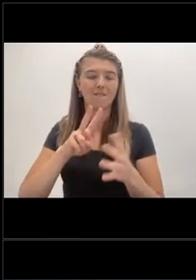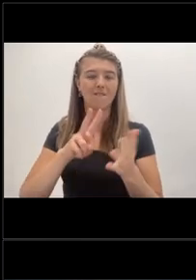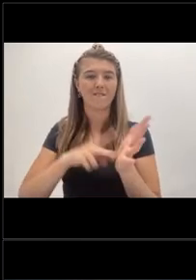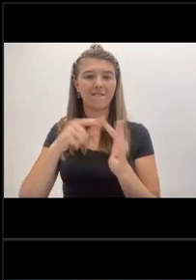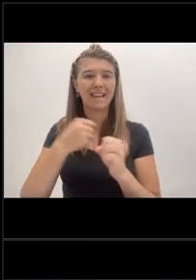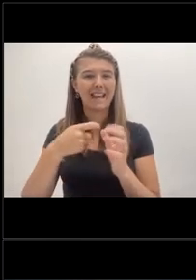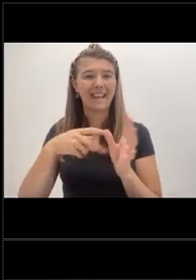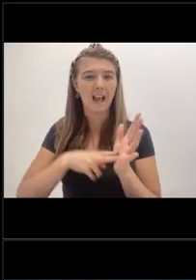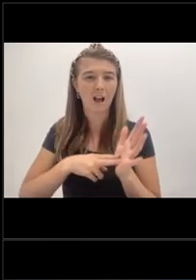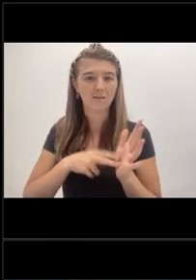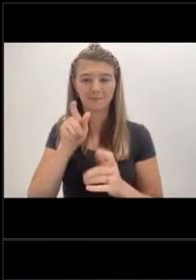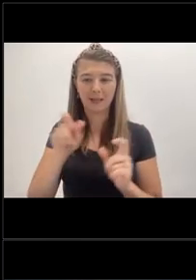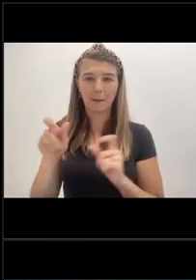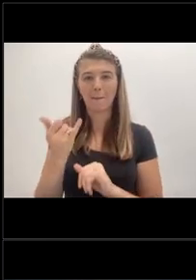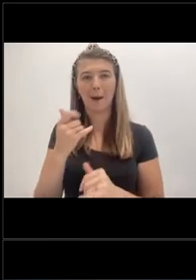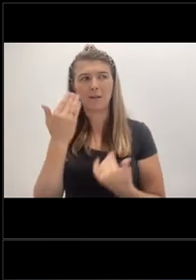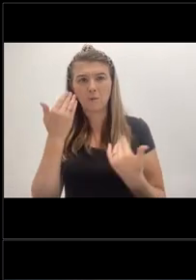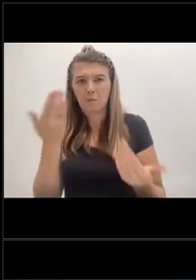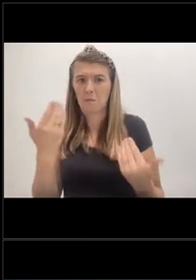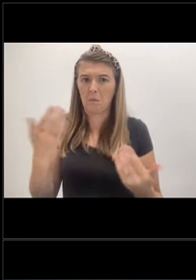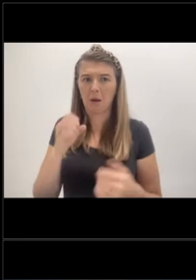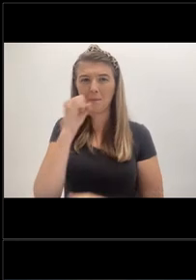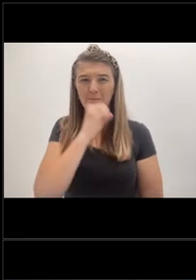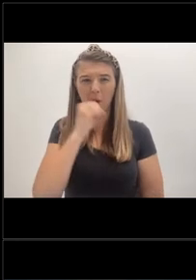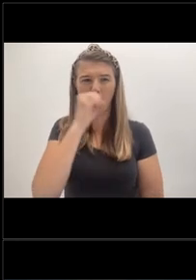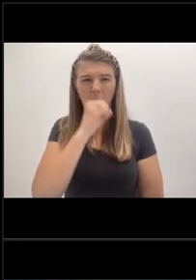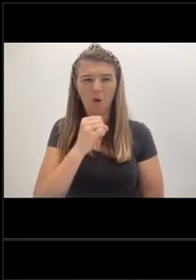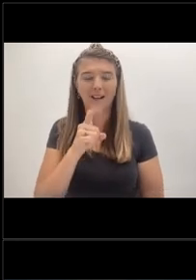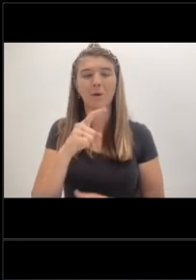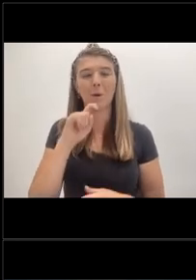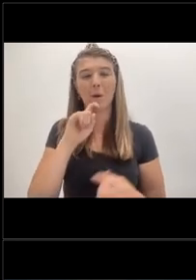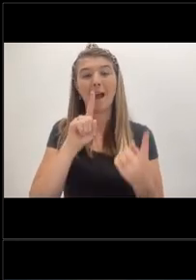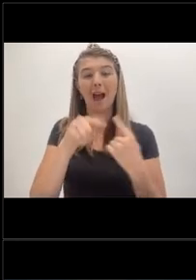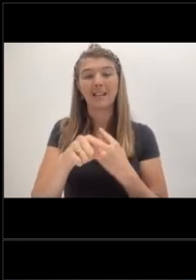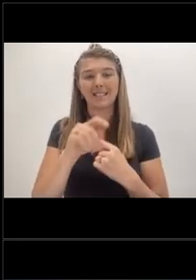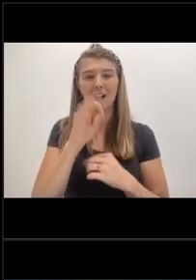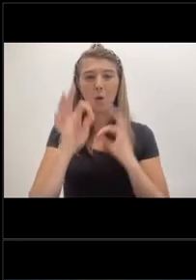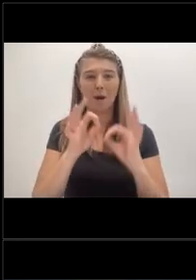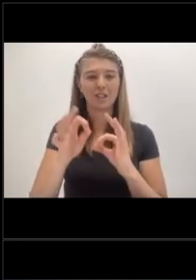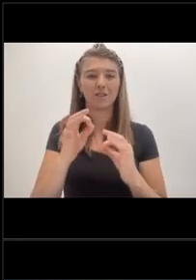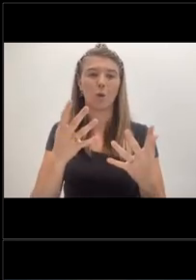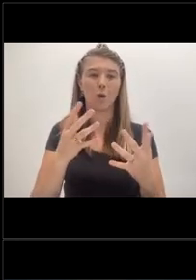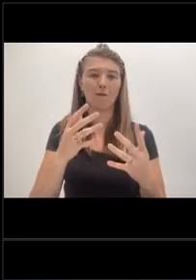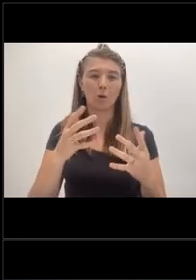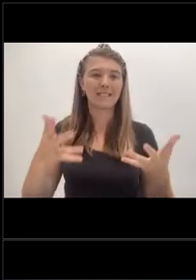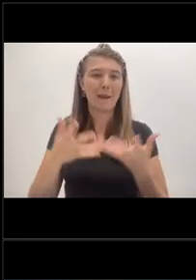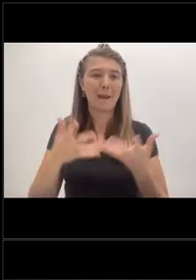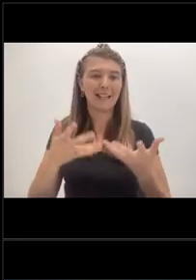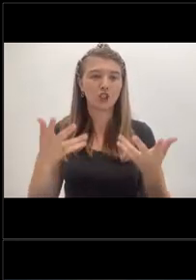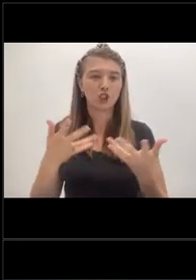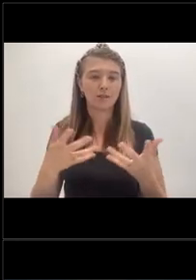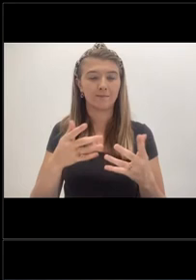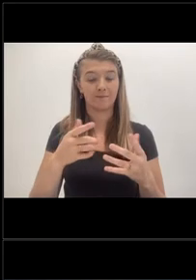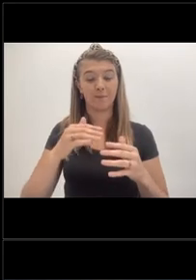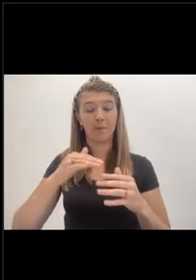start answering this question with looking at spinach. So for spinach, the packaging actually